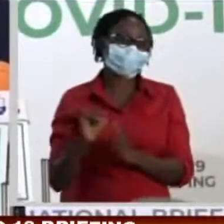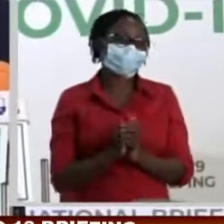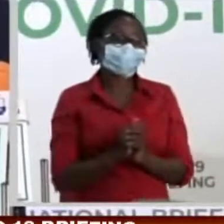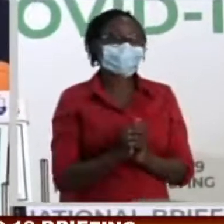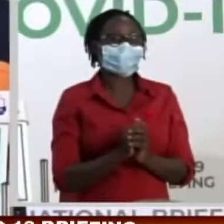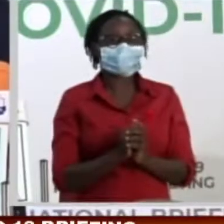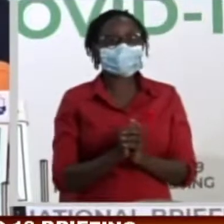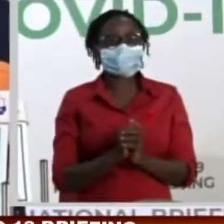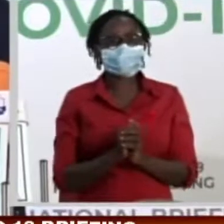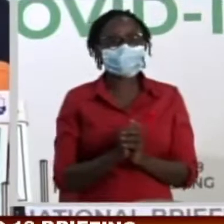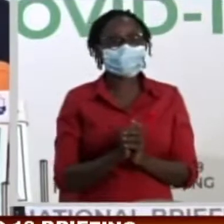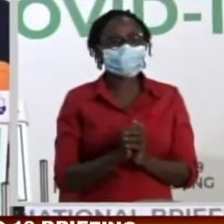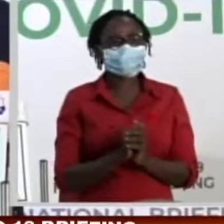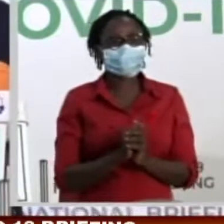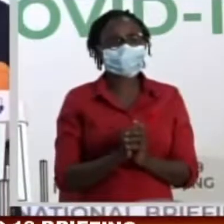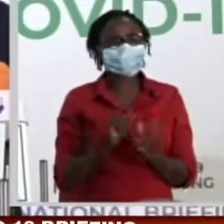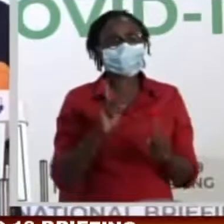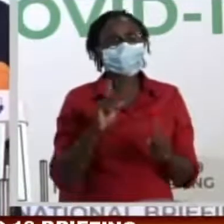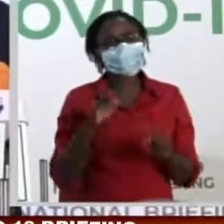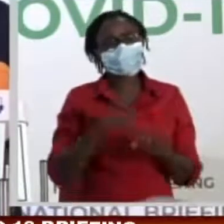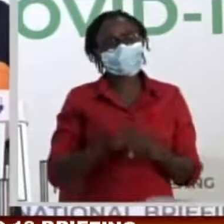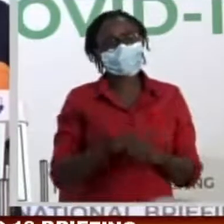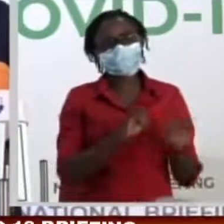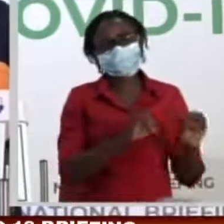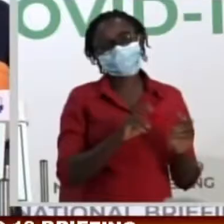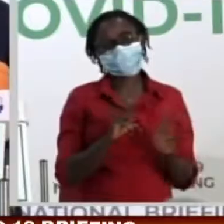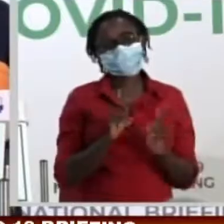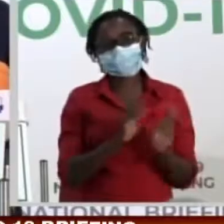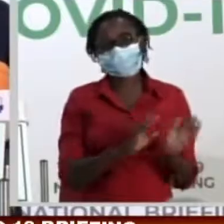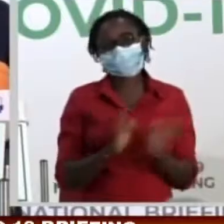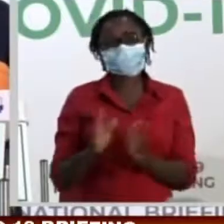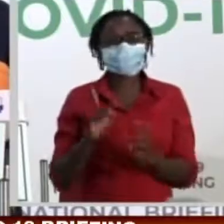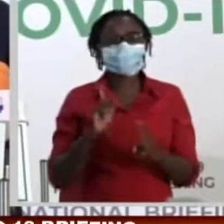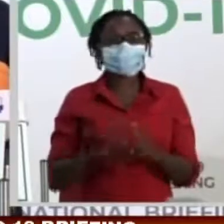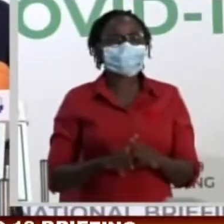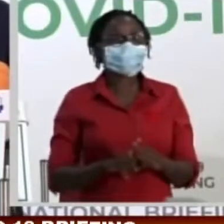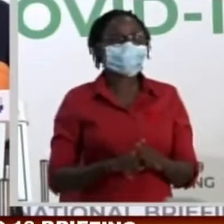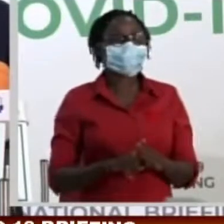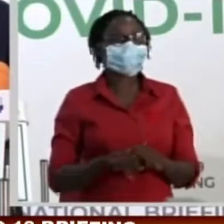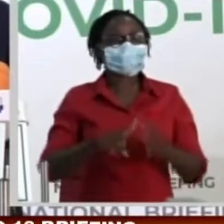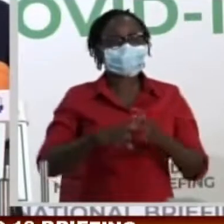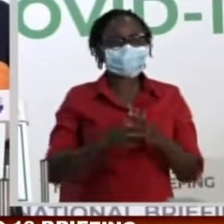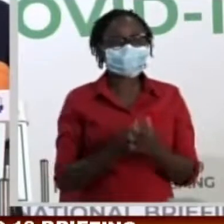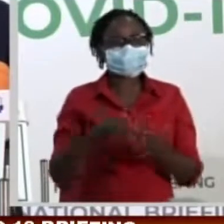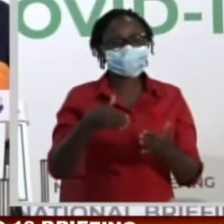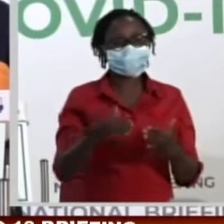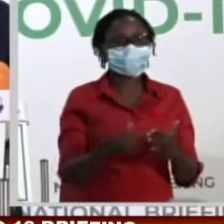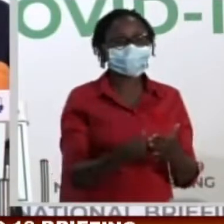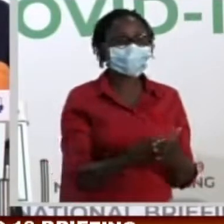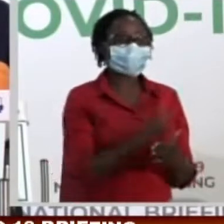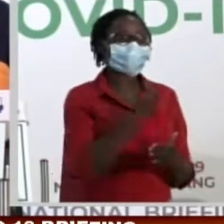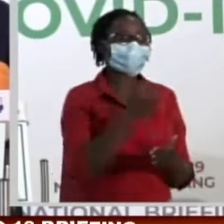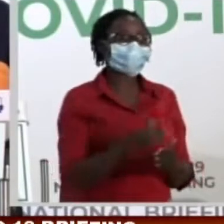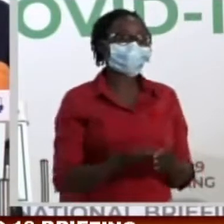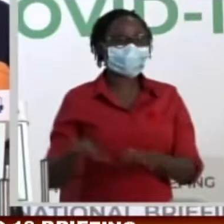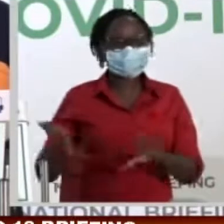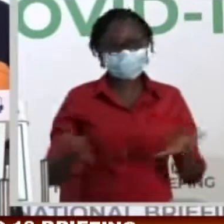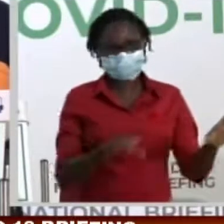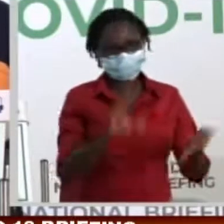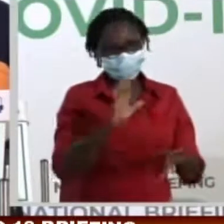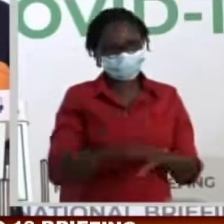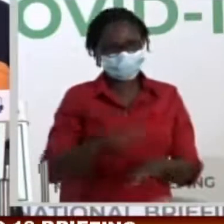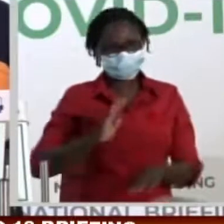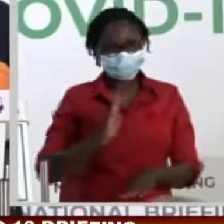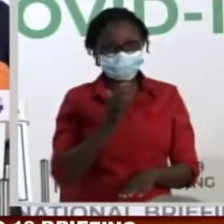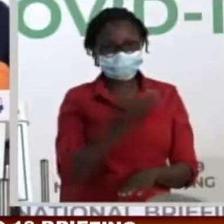all in an attempt to frame further course of action that this committee has to take in the